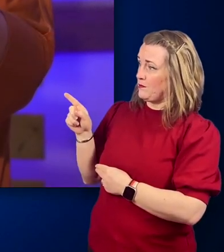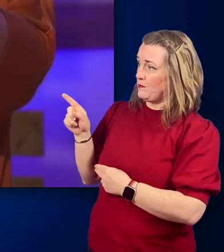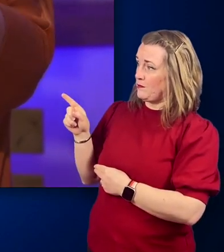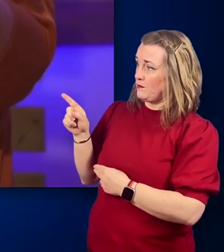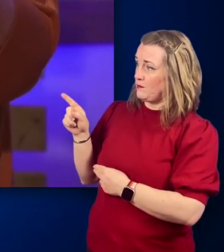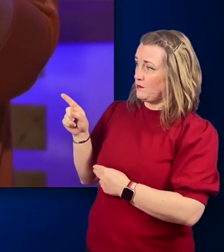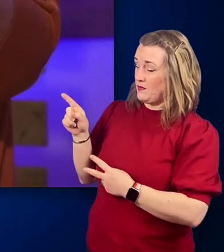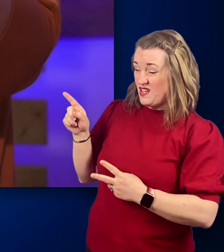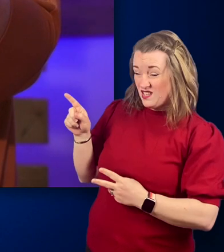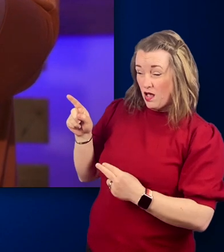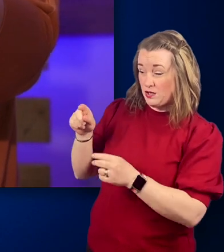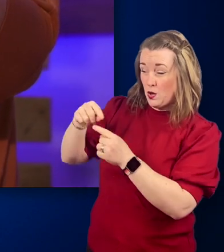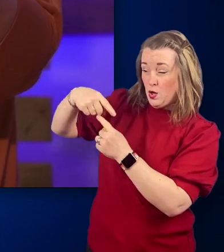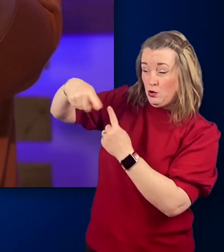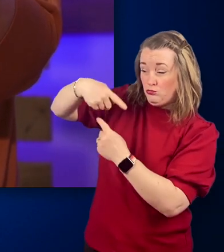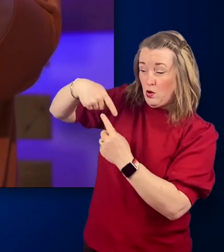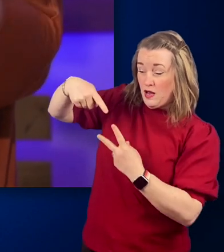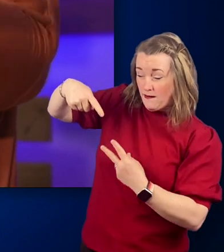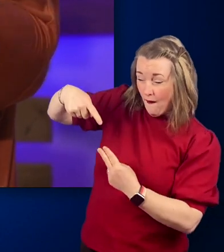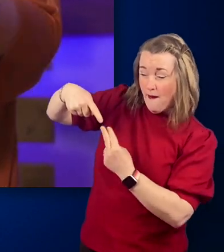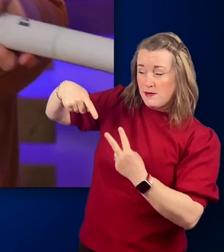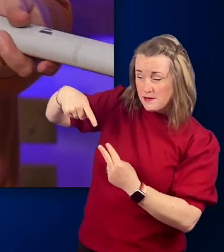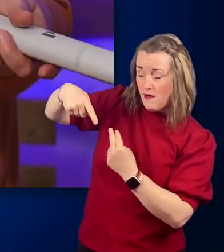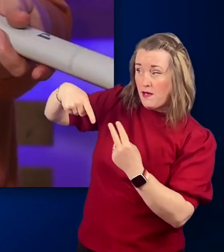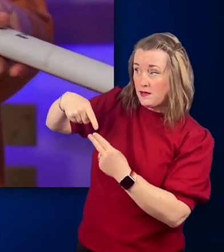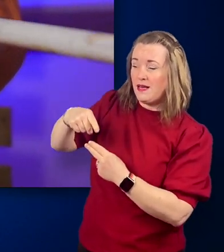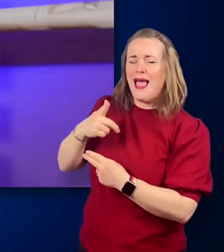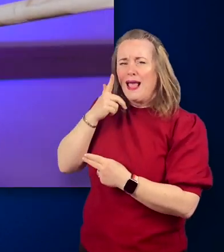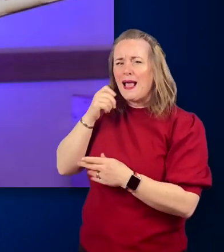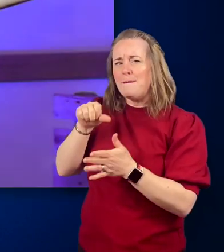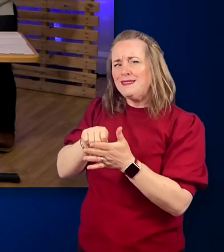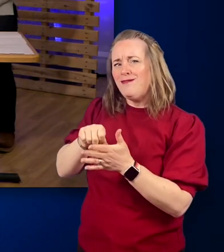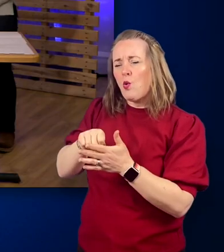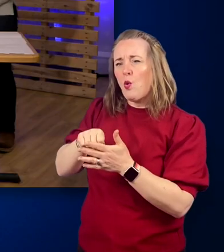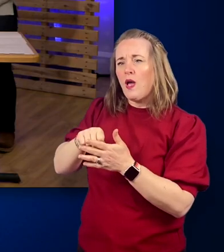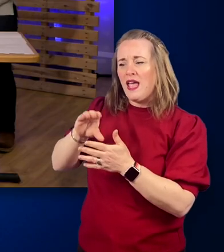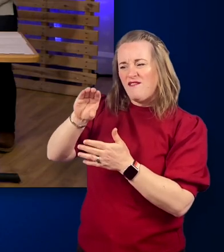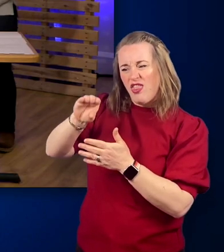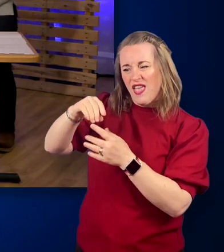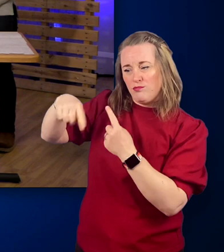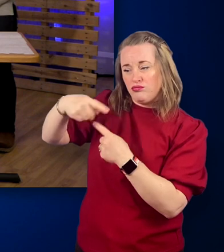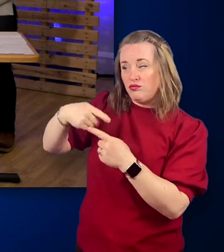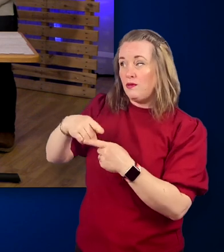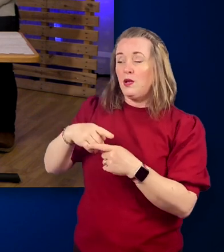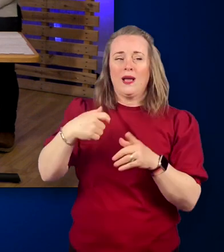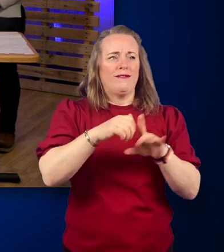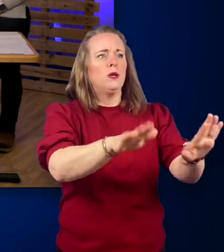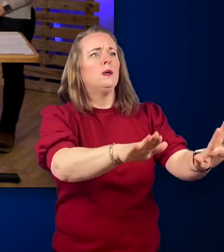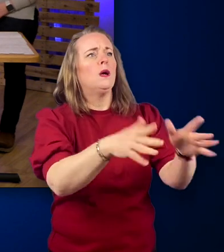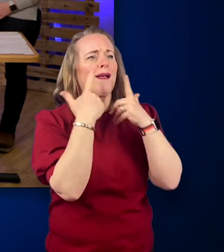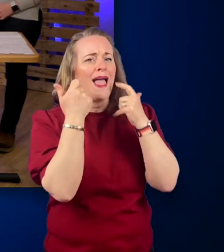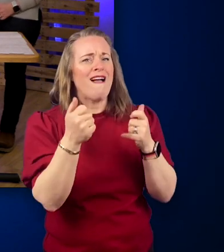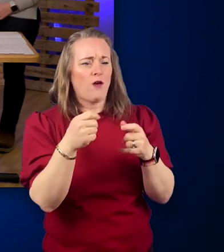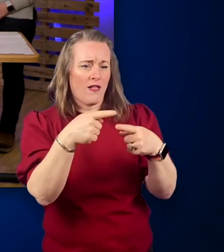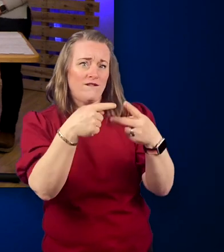newspaper. So if you've got a lot of paper, it might be a bit tough to do it. Don't cut your fingers off. Try not to